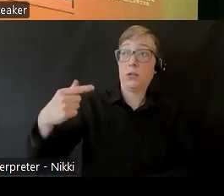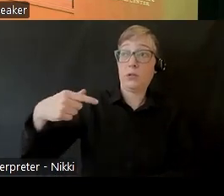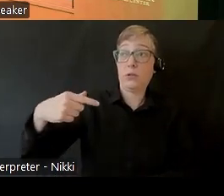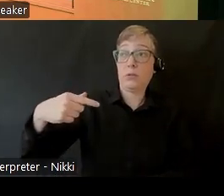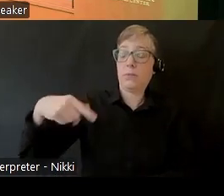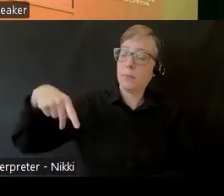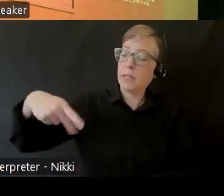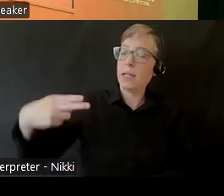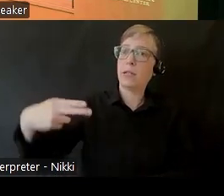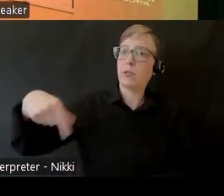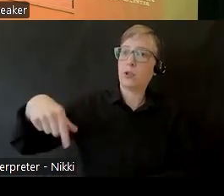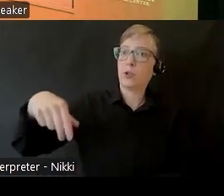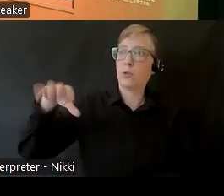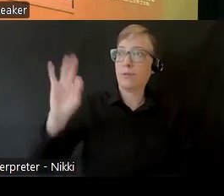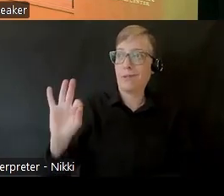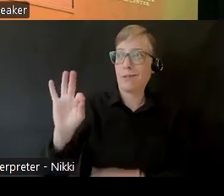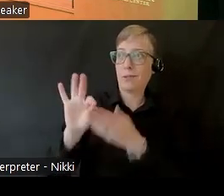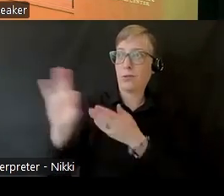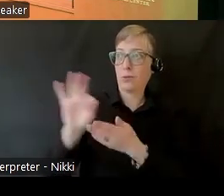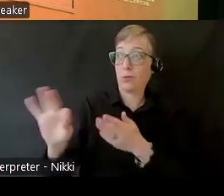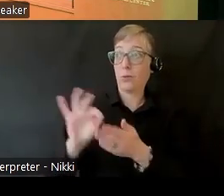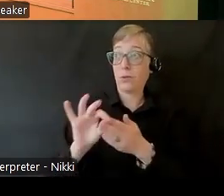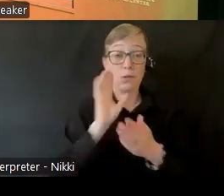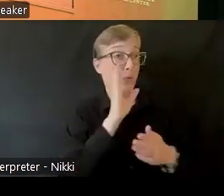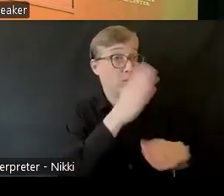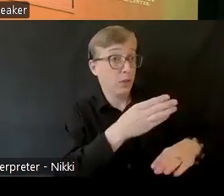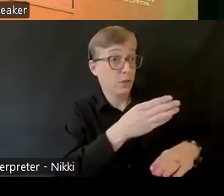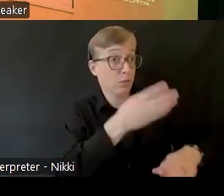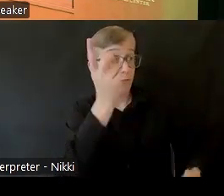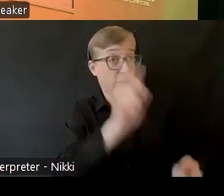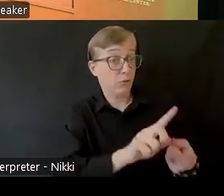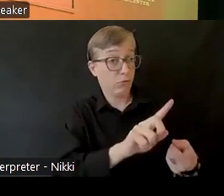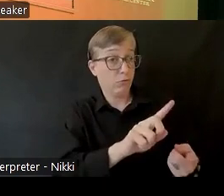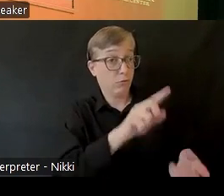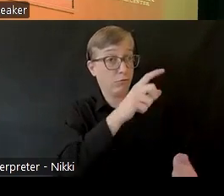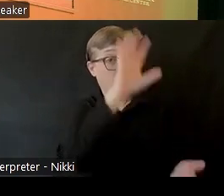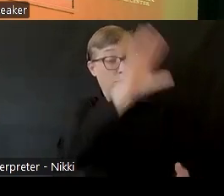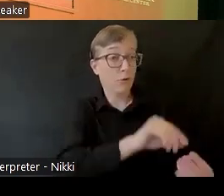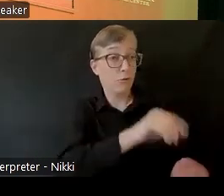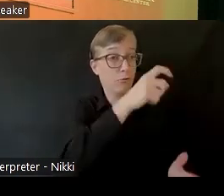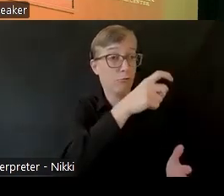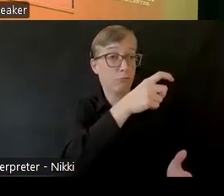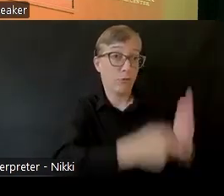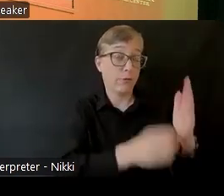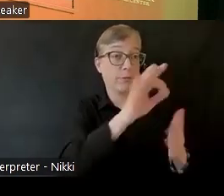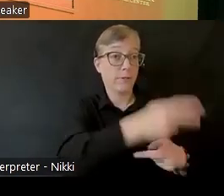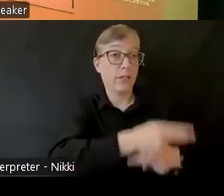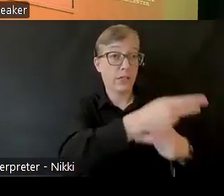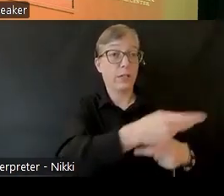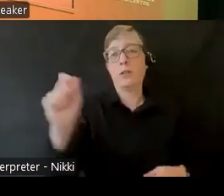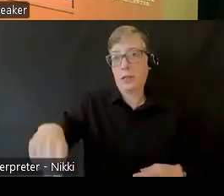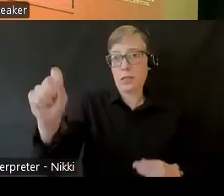into cost of care savings? And the answer is yes. Is it predictive of it? Hard to say, right? What I'm